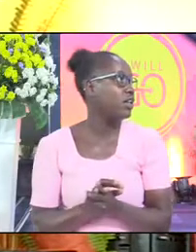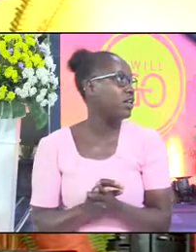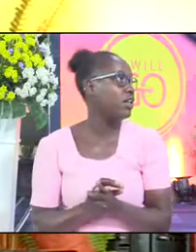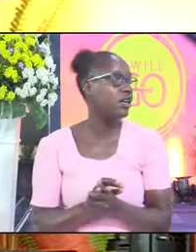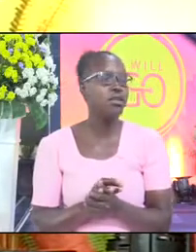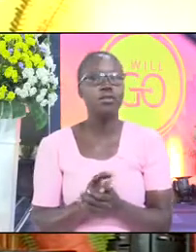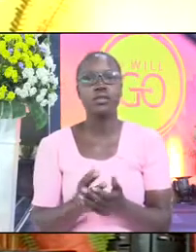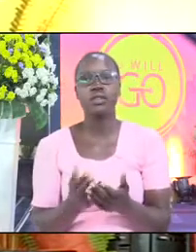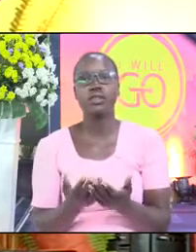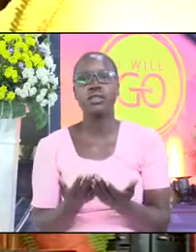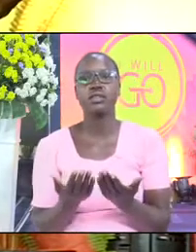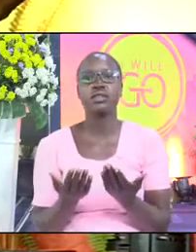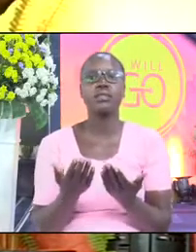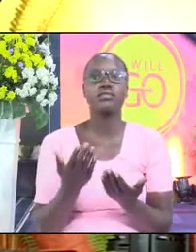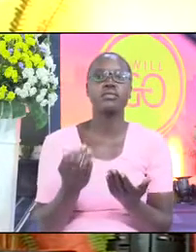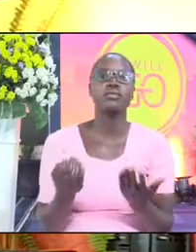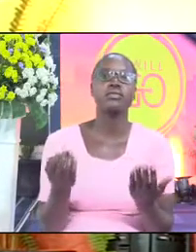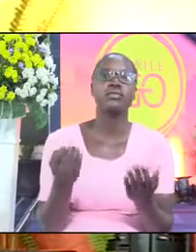Though thou